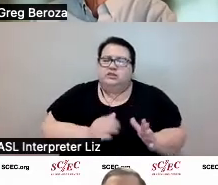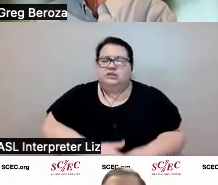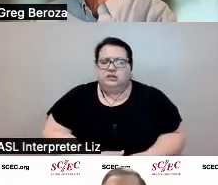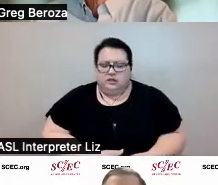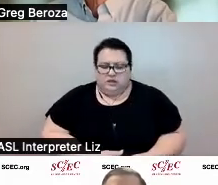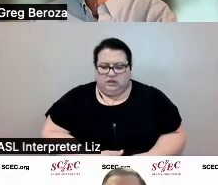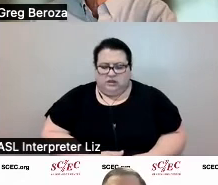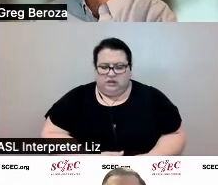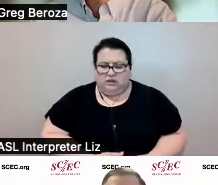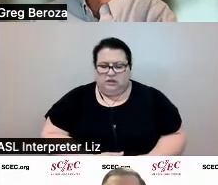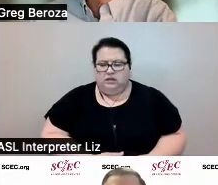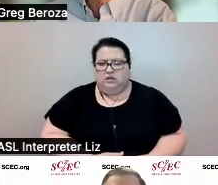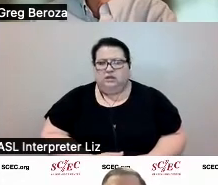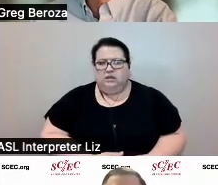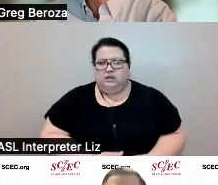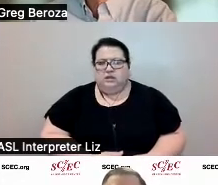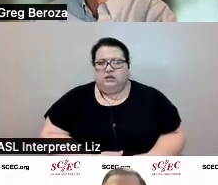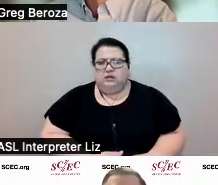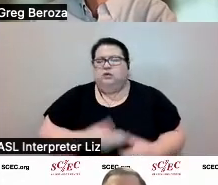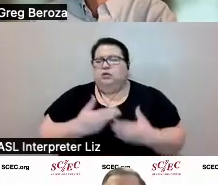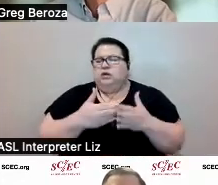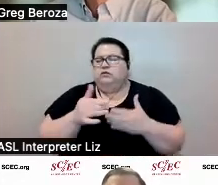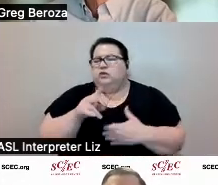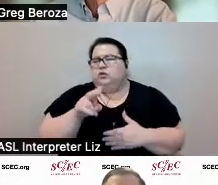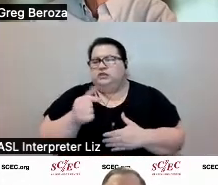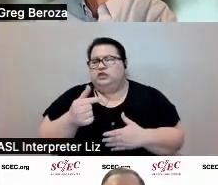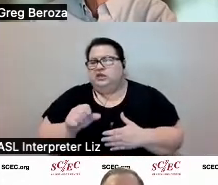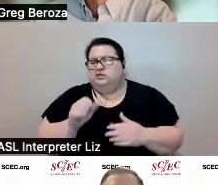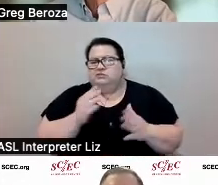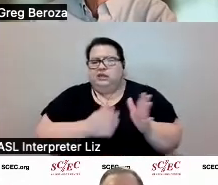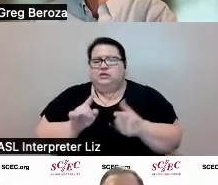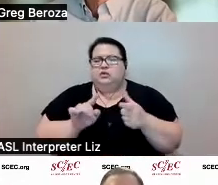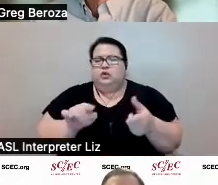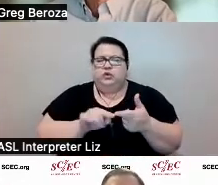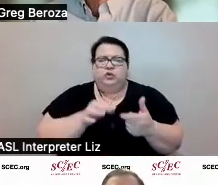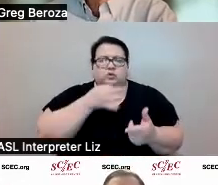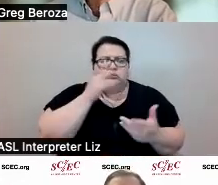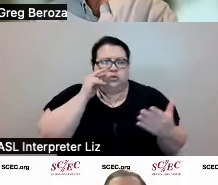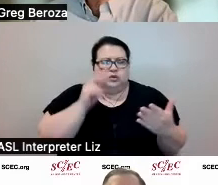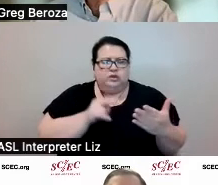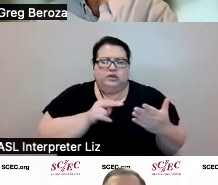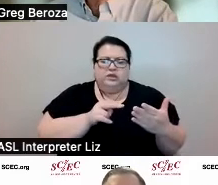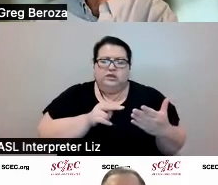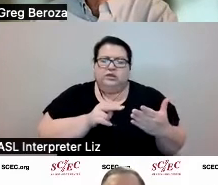well, I have a colleague at the USGS who's planning to go out there soon to look at